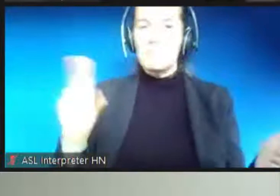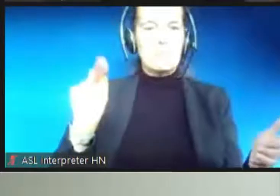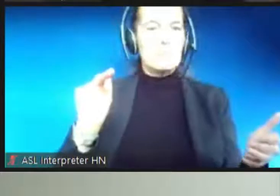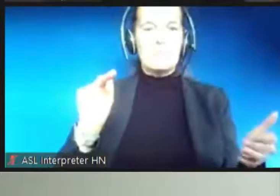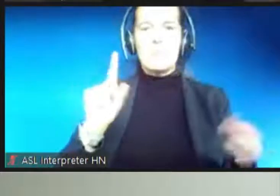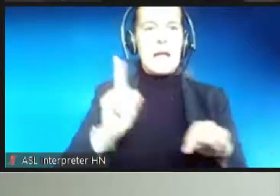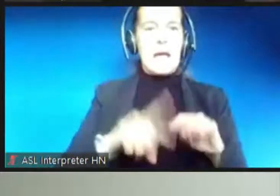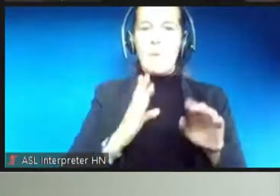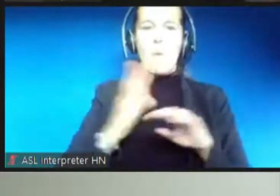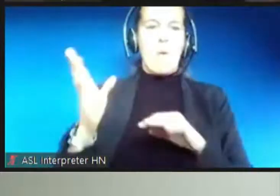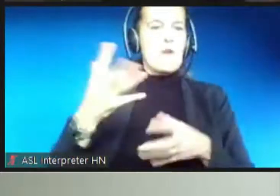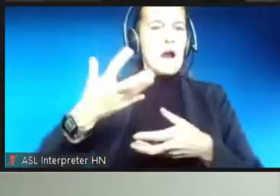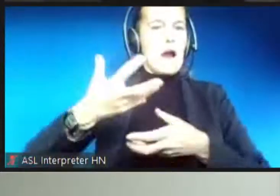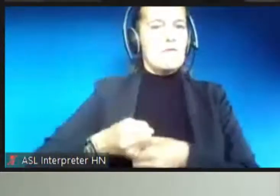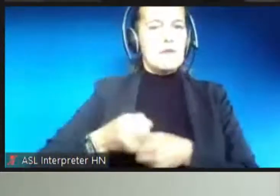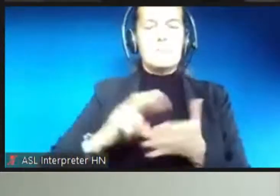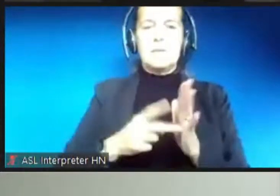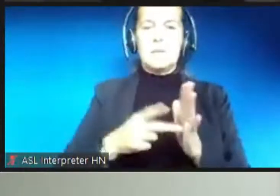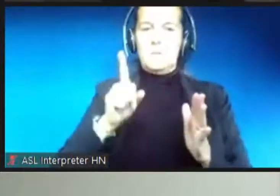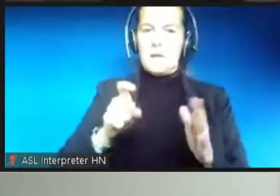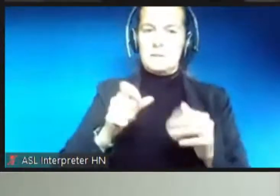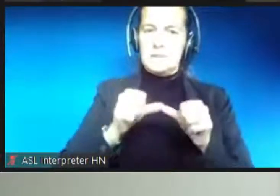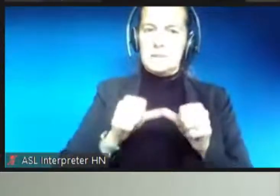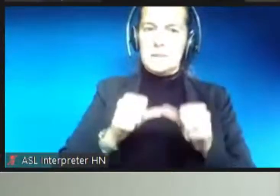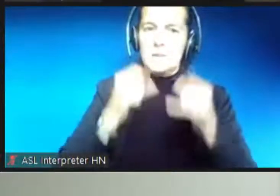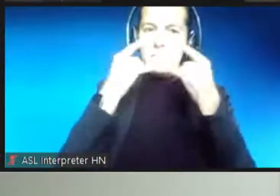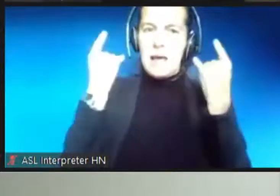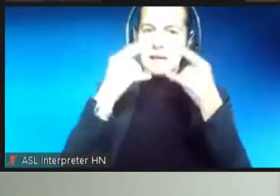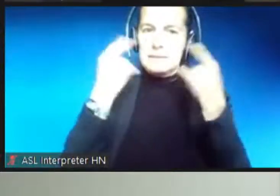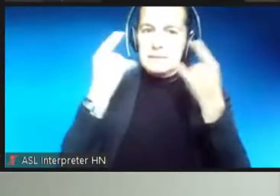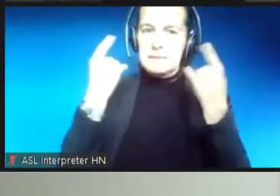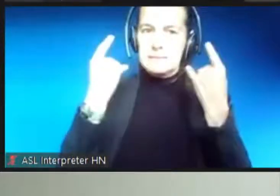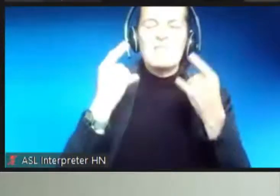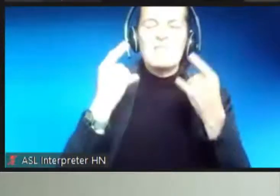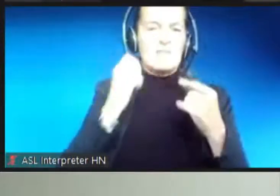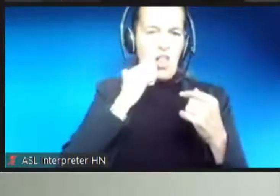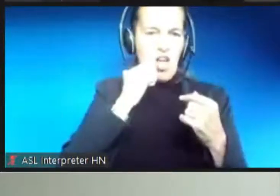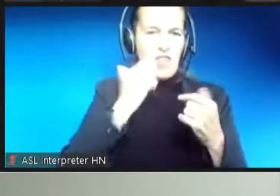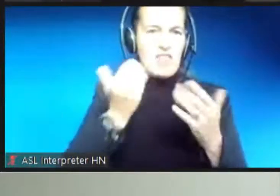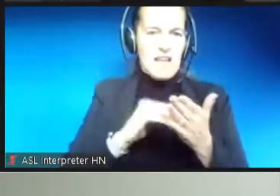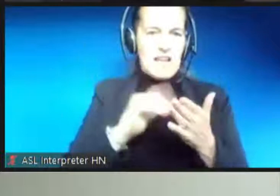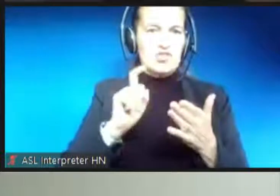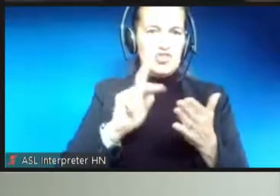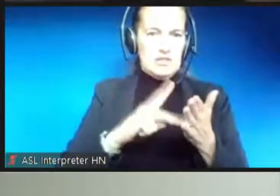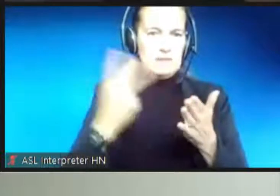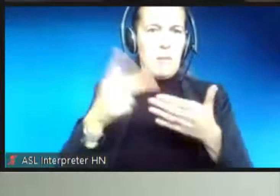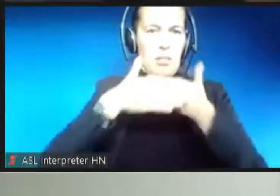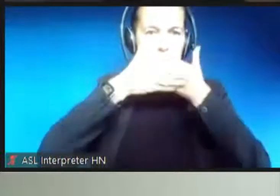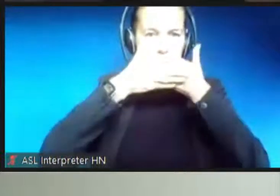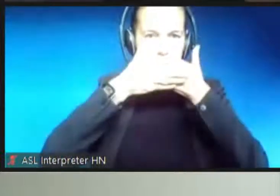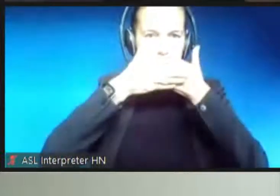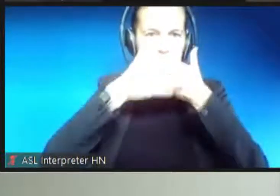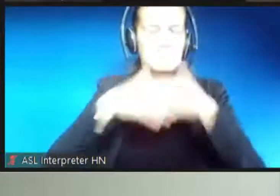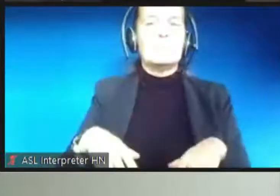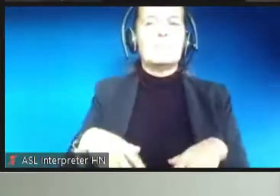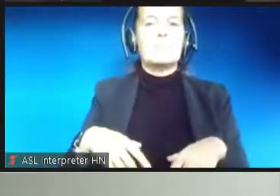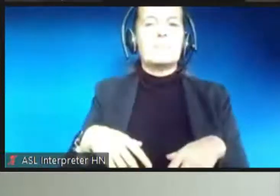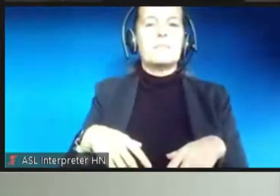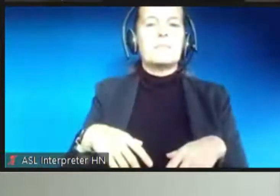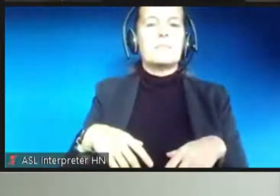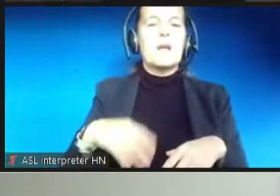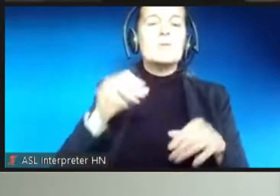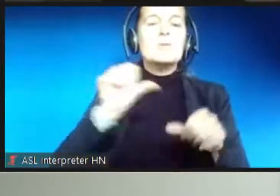masks in public. Both the cloth masks, again, should be multi-layered or doubled. Keep your